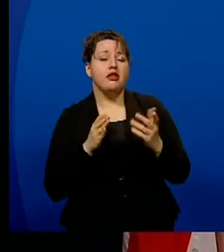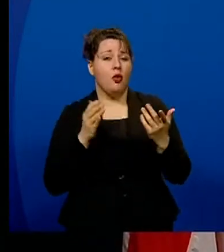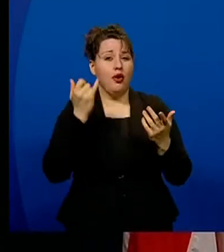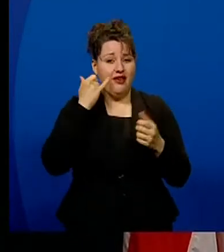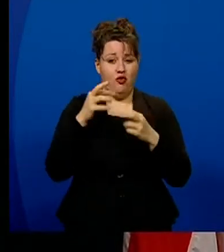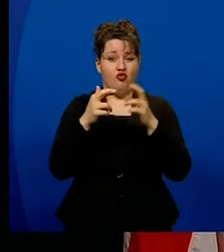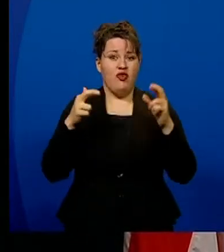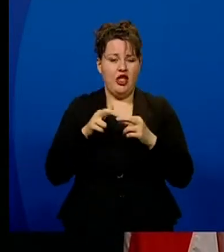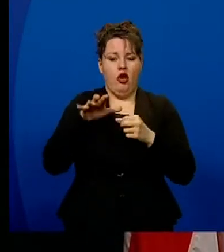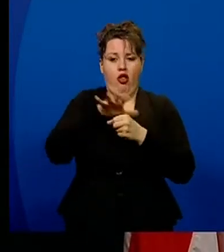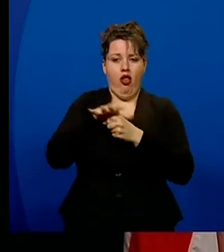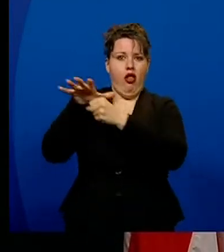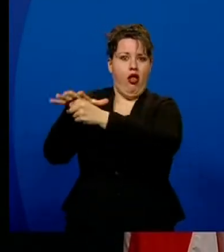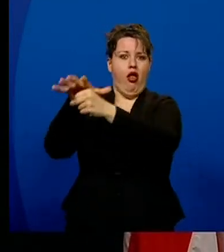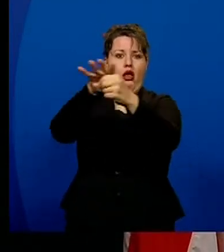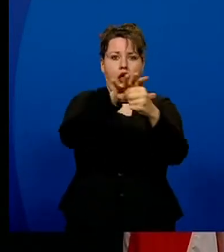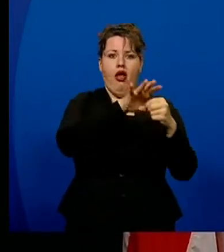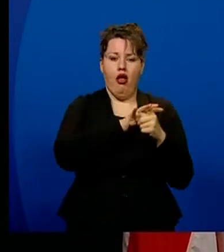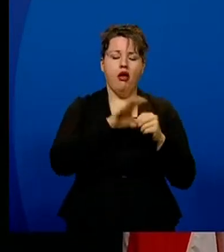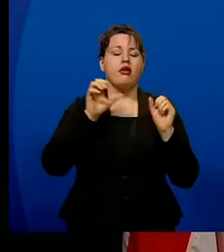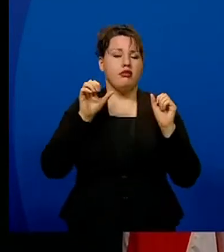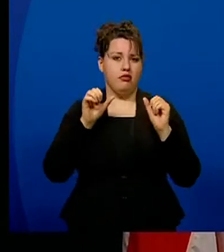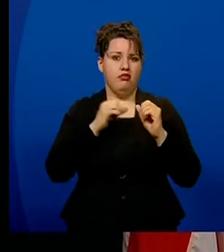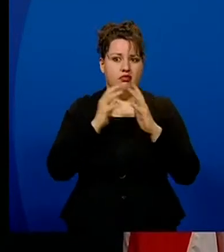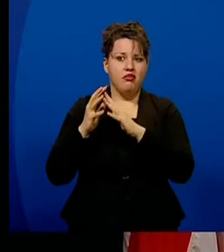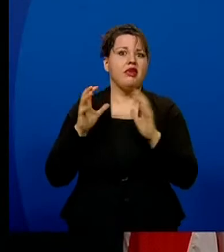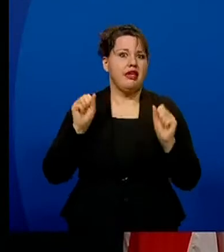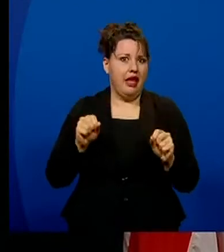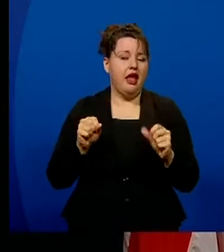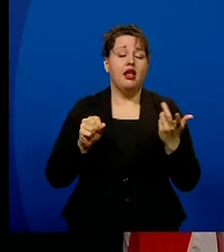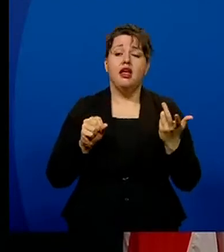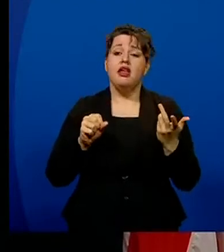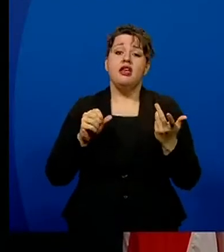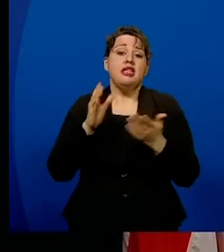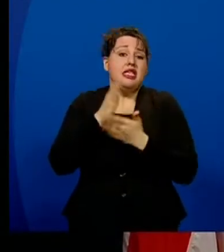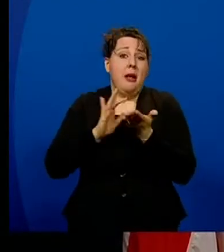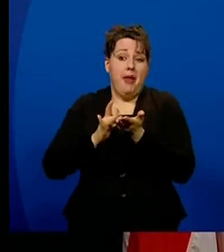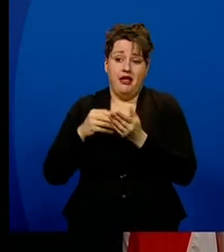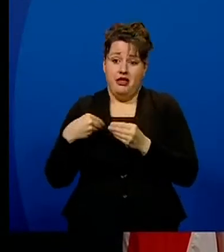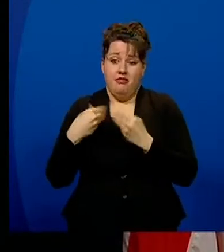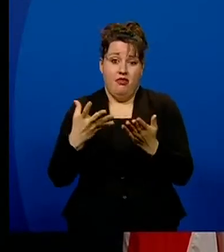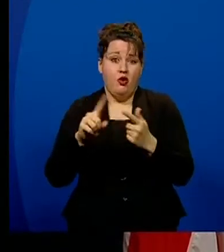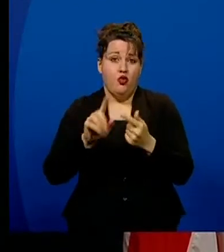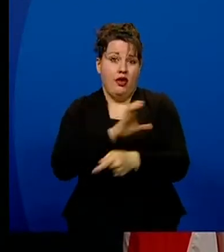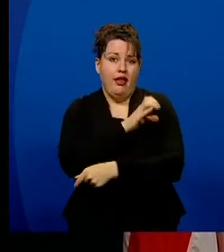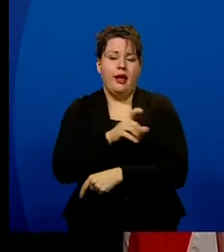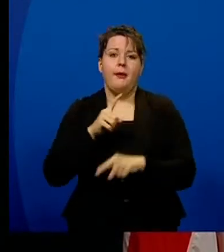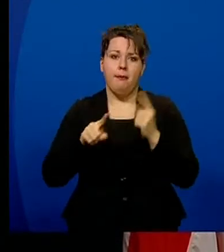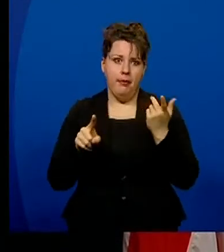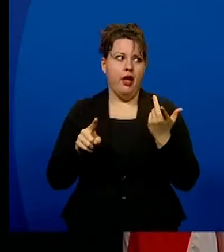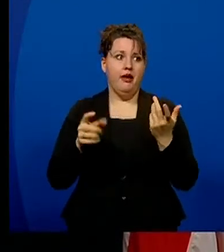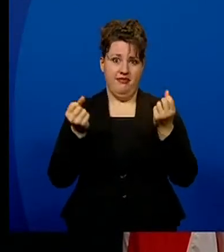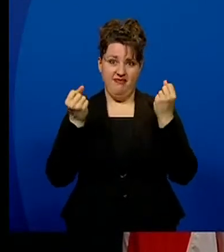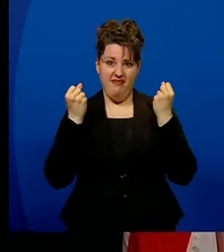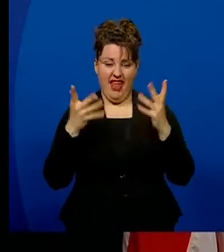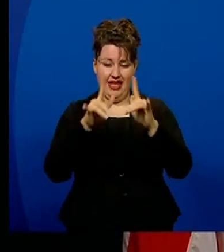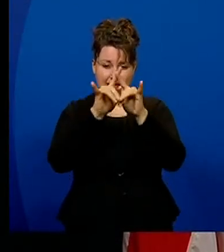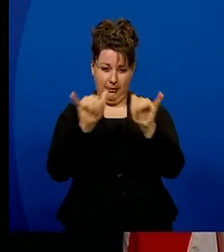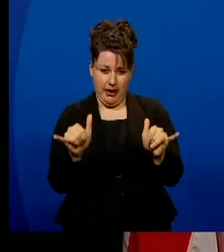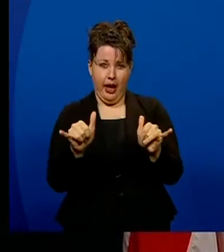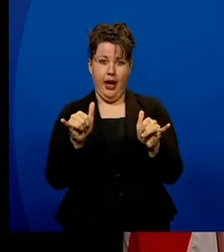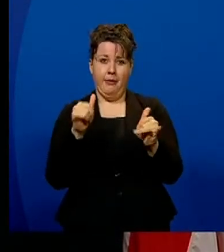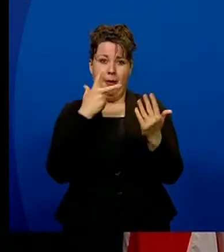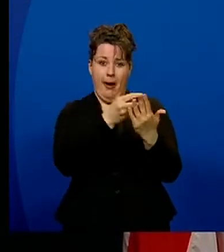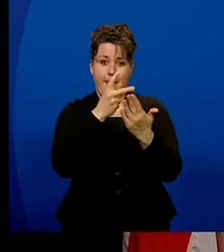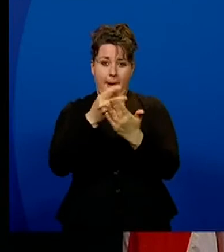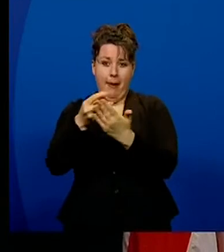helps everybody. You can still get some of those vaccines in your individual clinics, but as far as getting a large number done at one time and